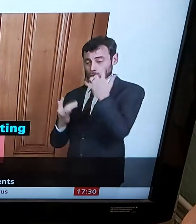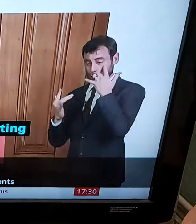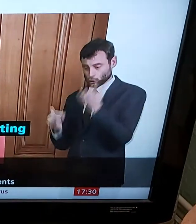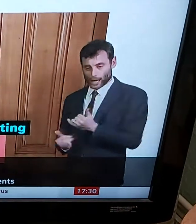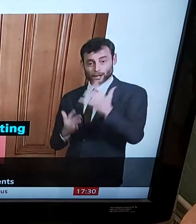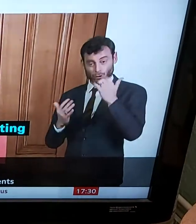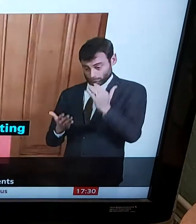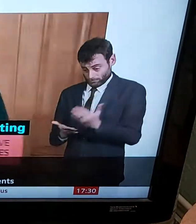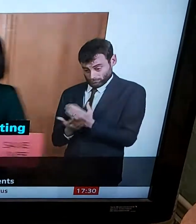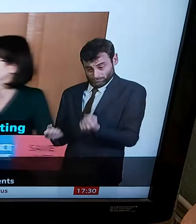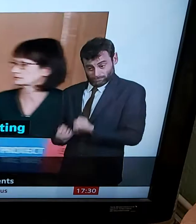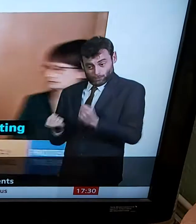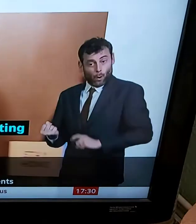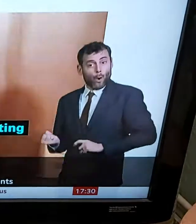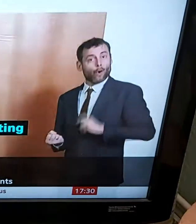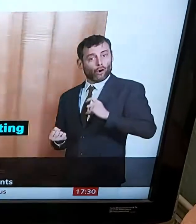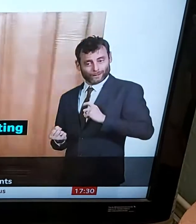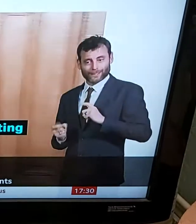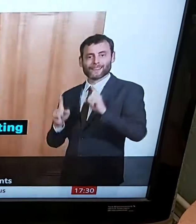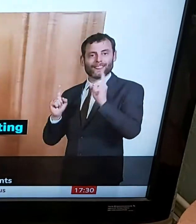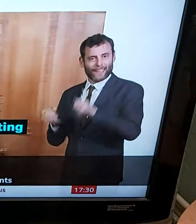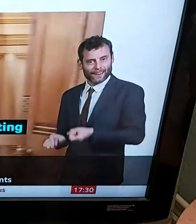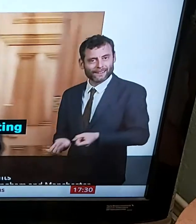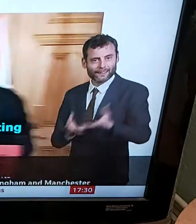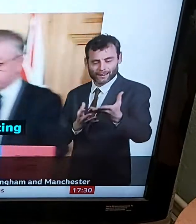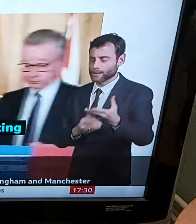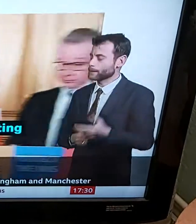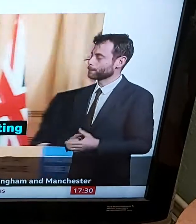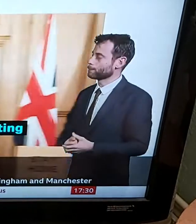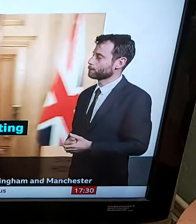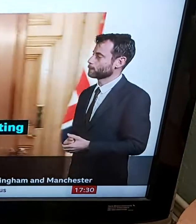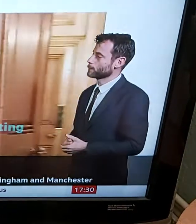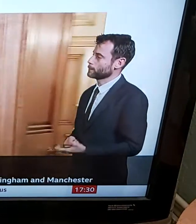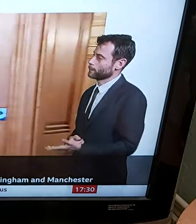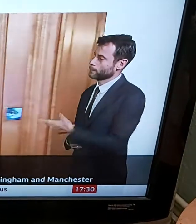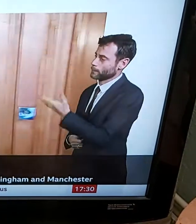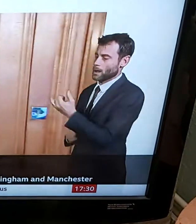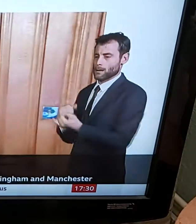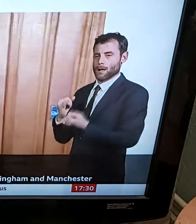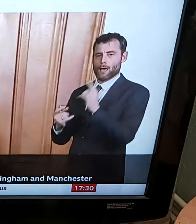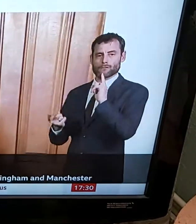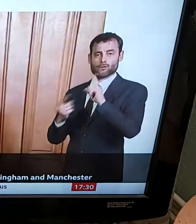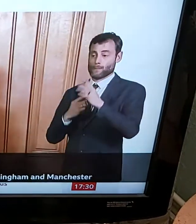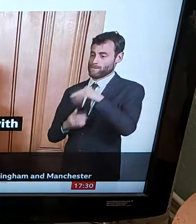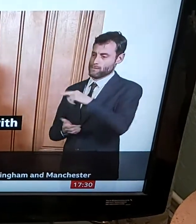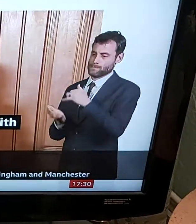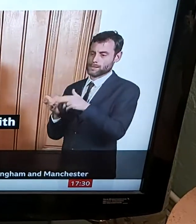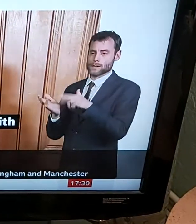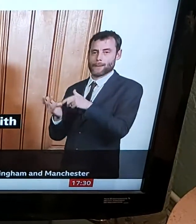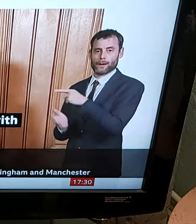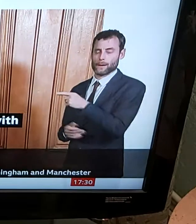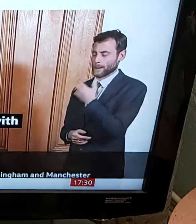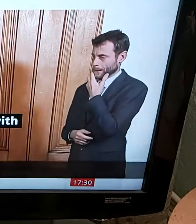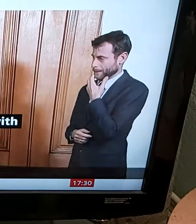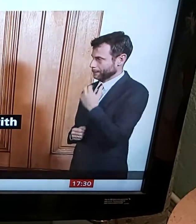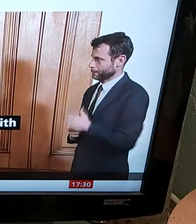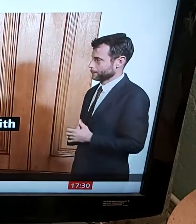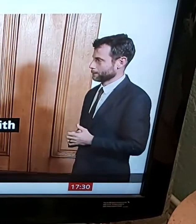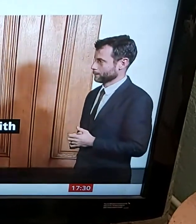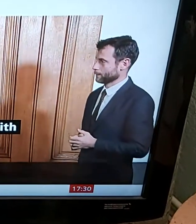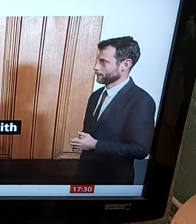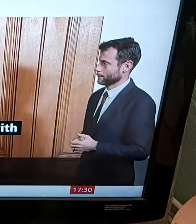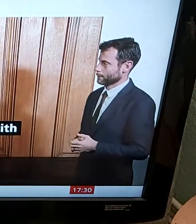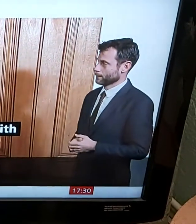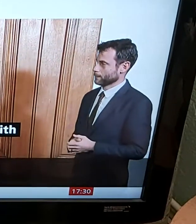evaluated. Thank you, Jenny. I'm going to leave the last word with Simon. Simon. Well, I think it's simply to say that, unfortunately, pressure